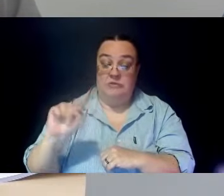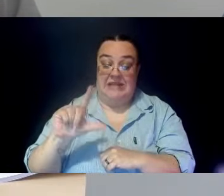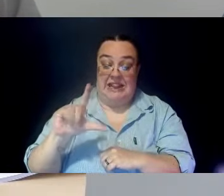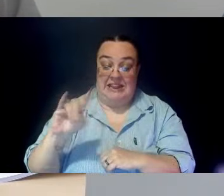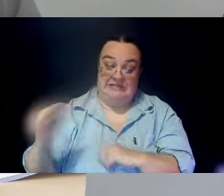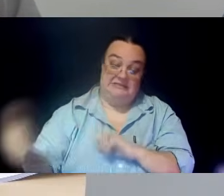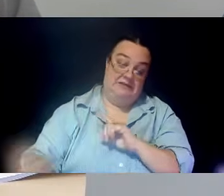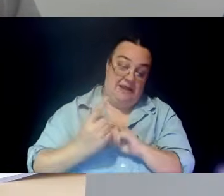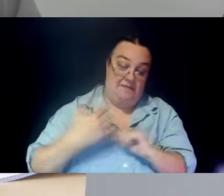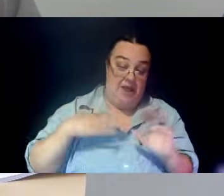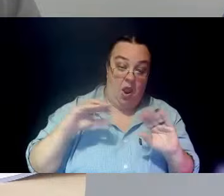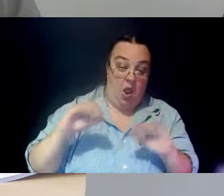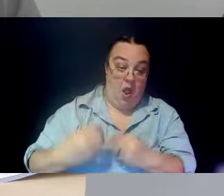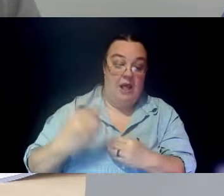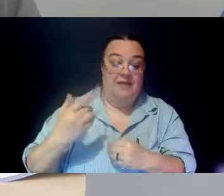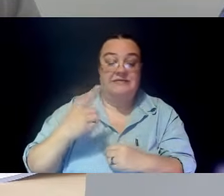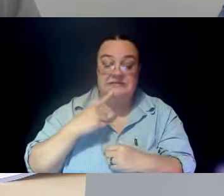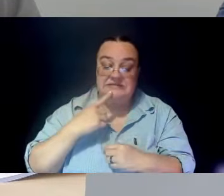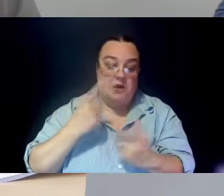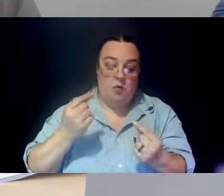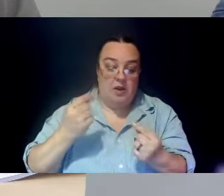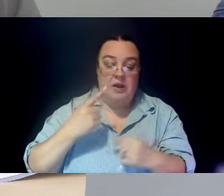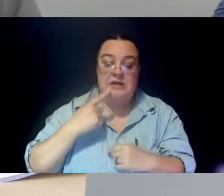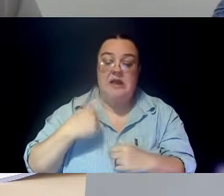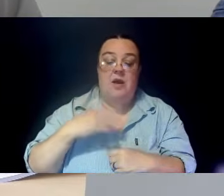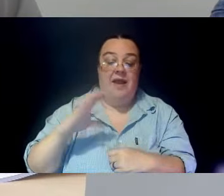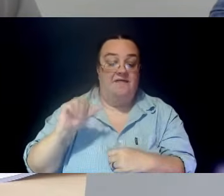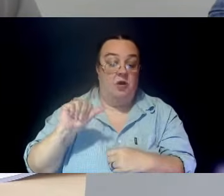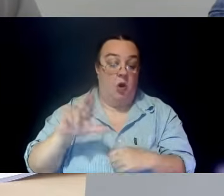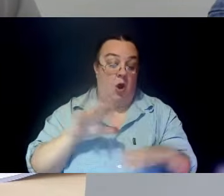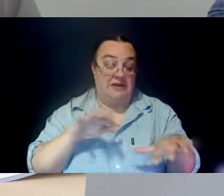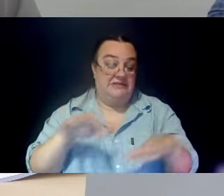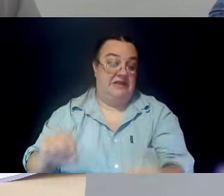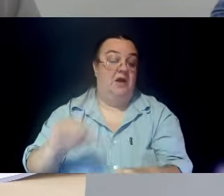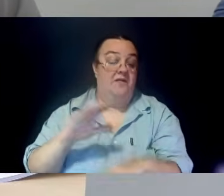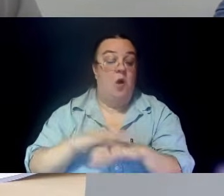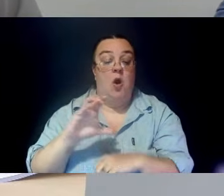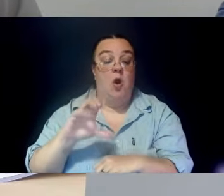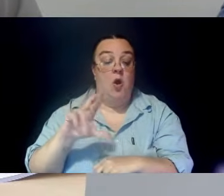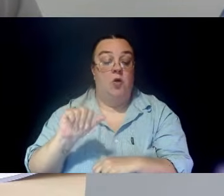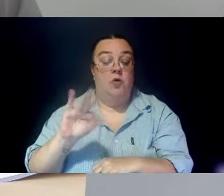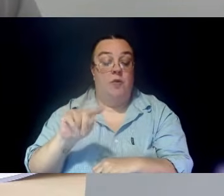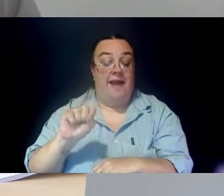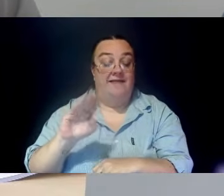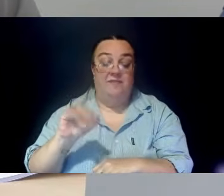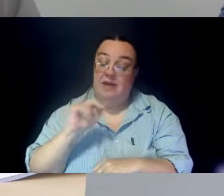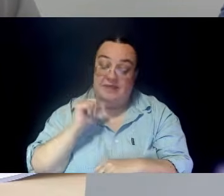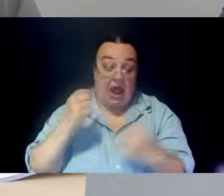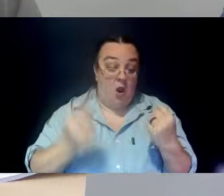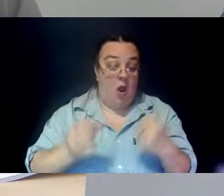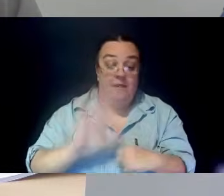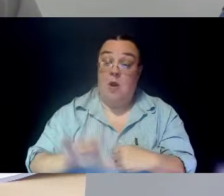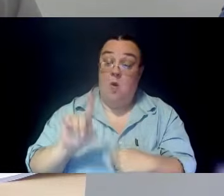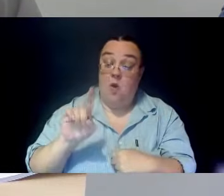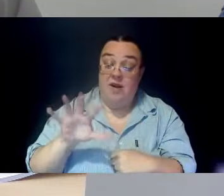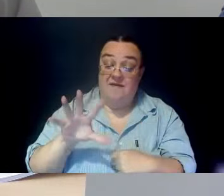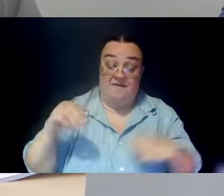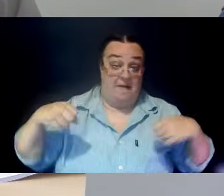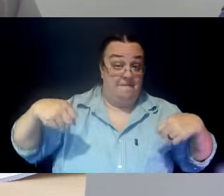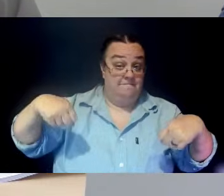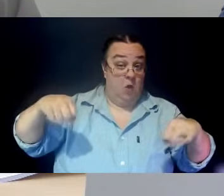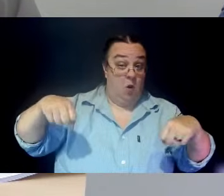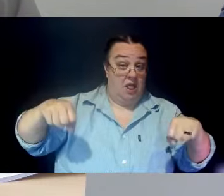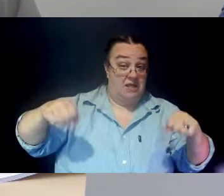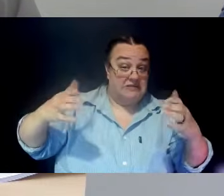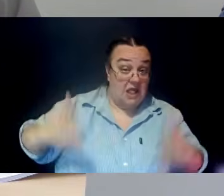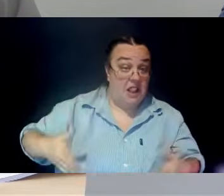got?" He said, "We've got a car takeover over on Craftsman." Well, it wasn't cars, it was about 150 motorcyclists. Most